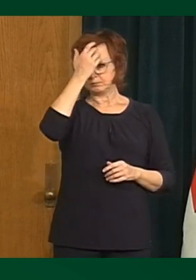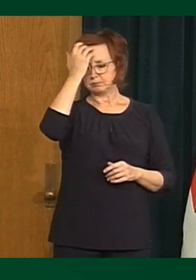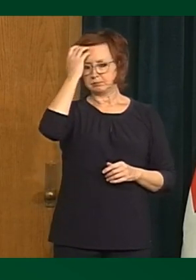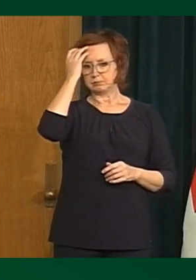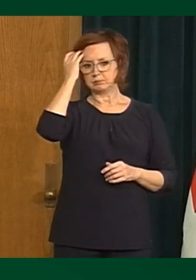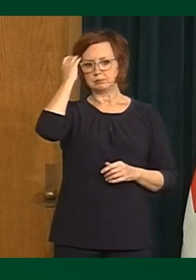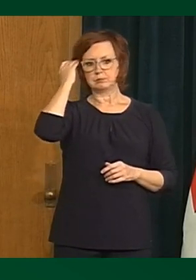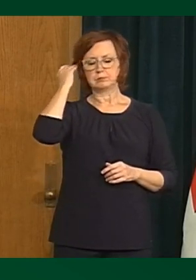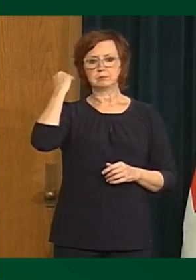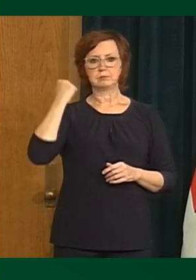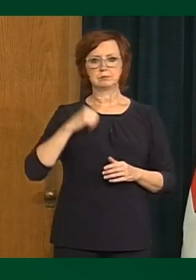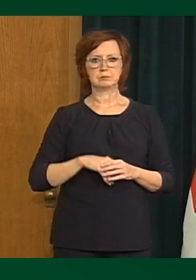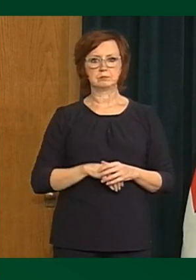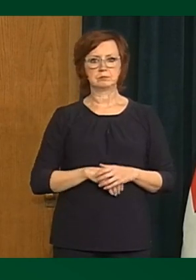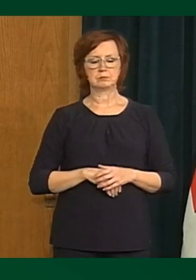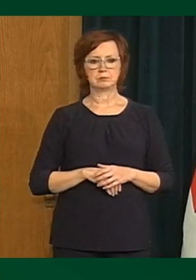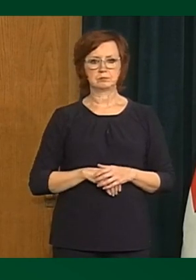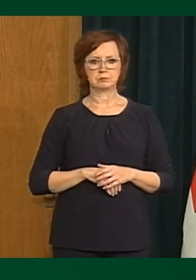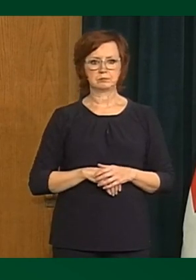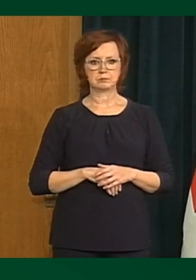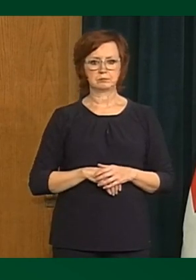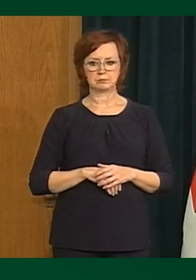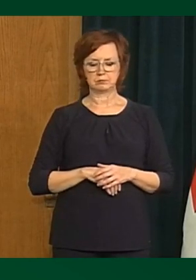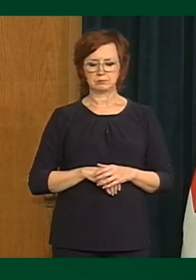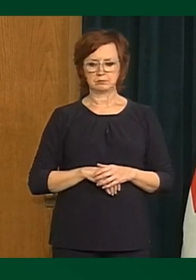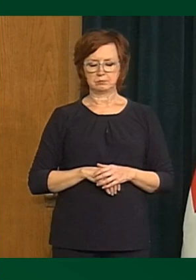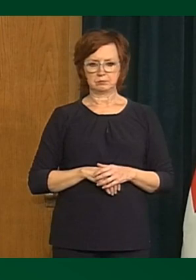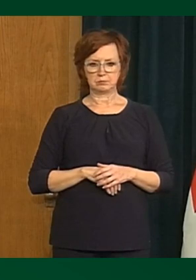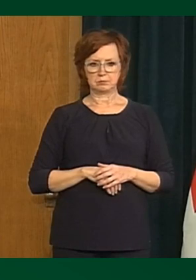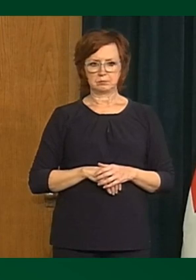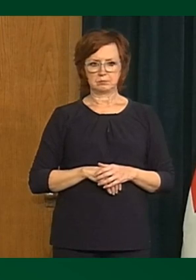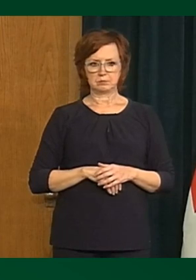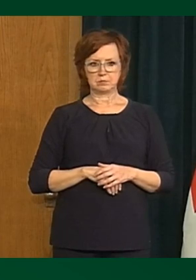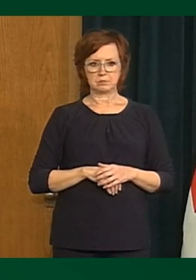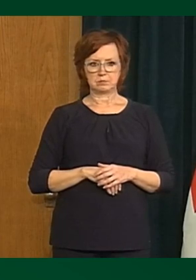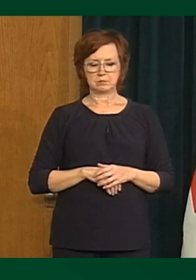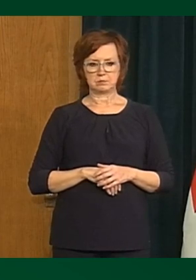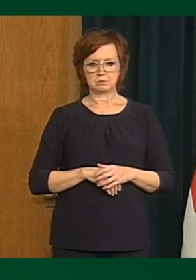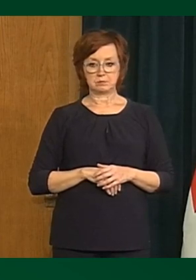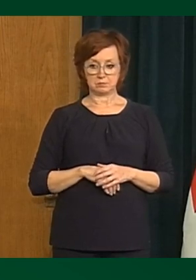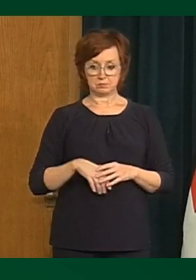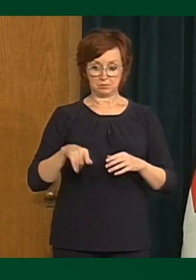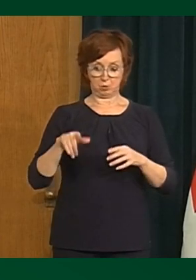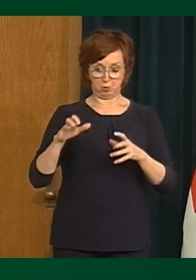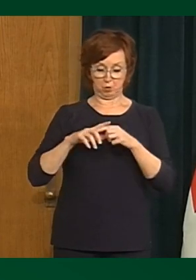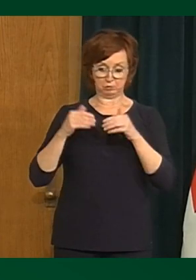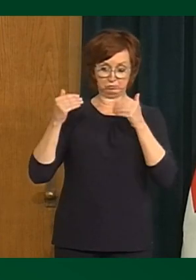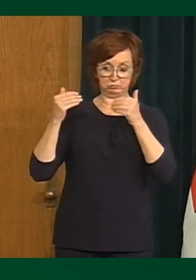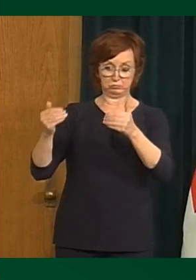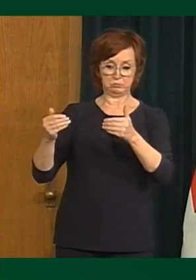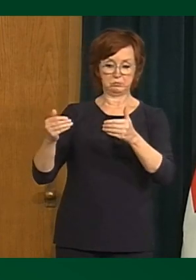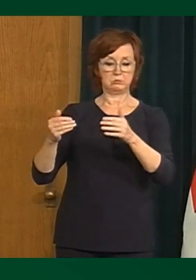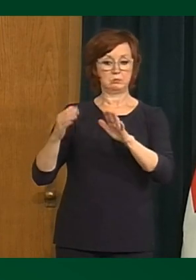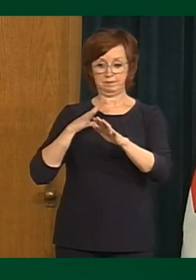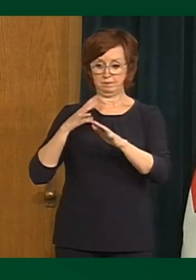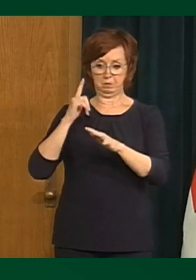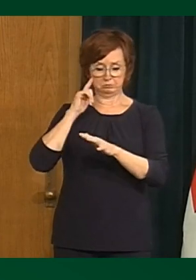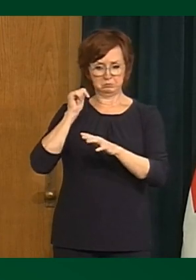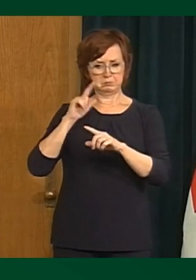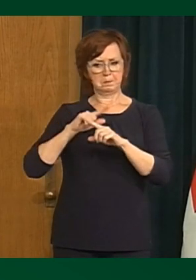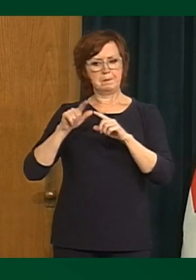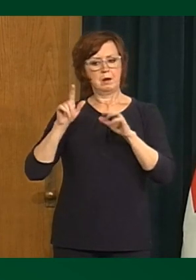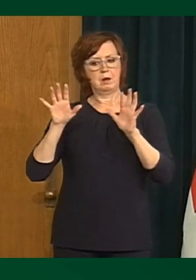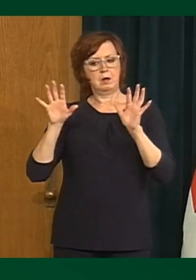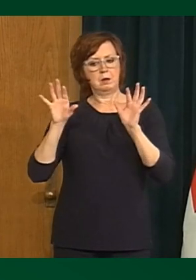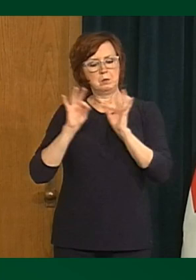we work together to find a way for it to occur safely. And if we're